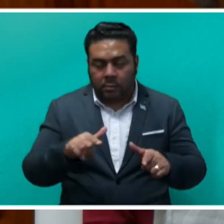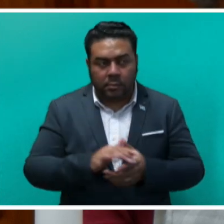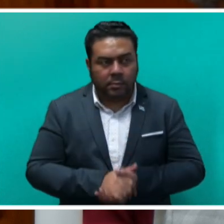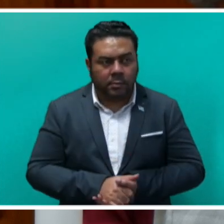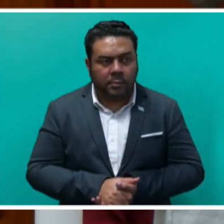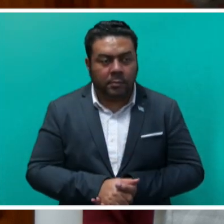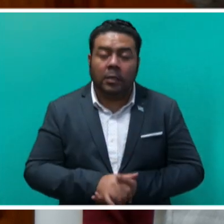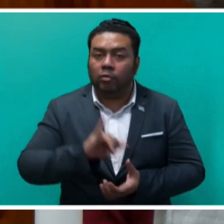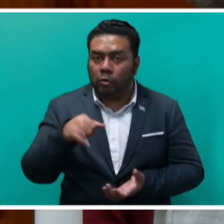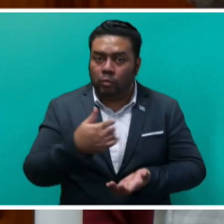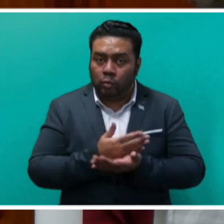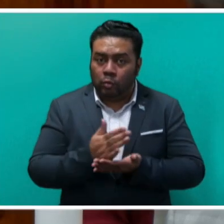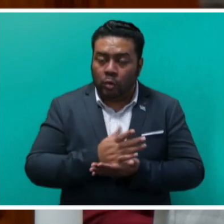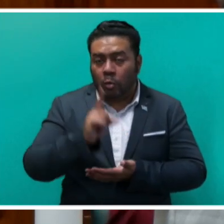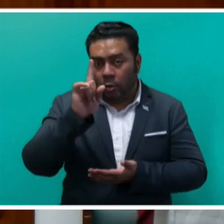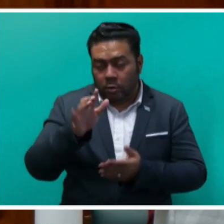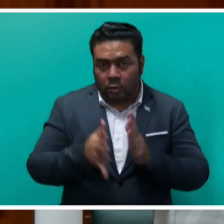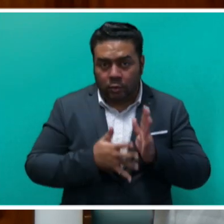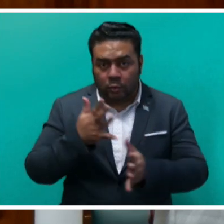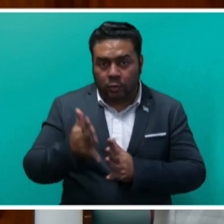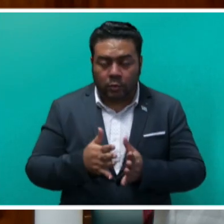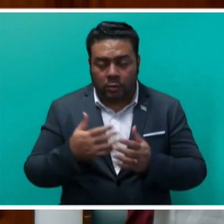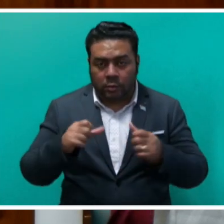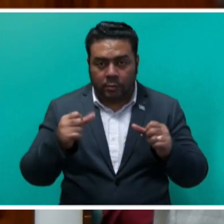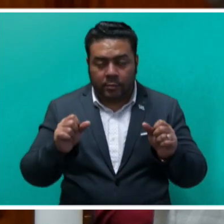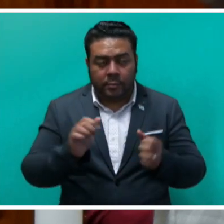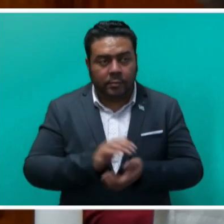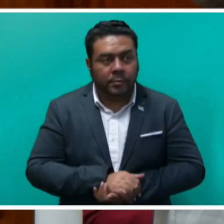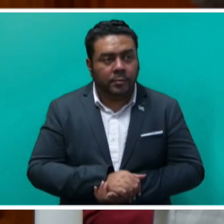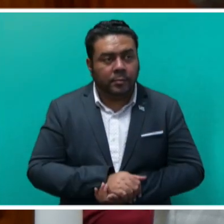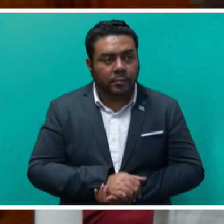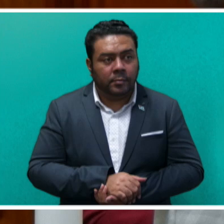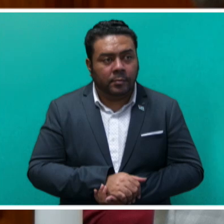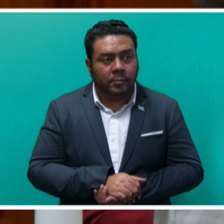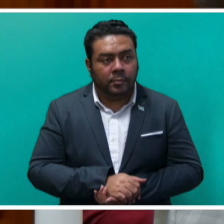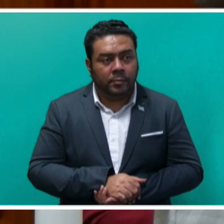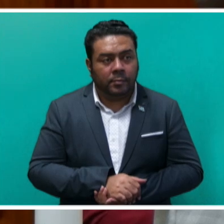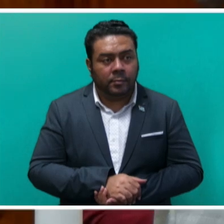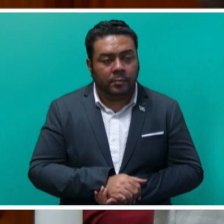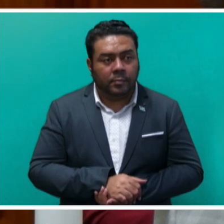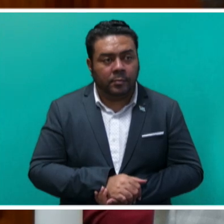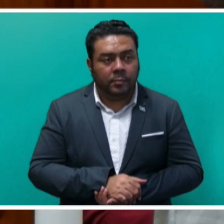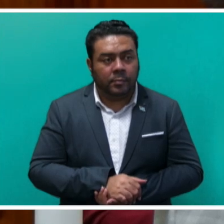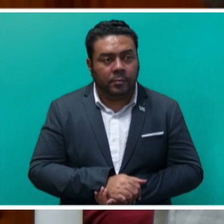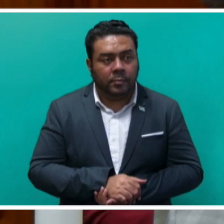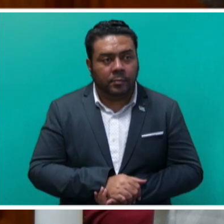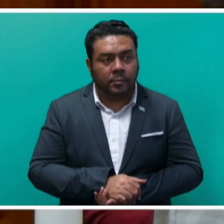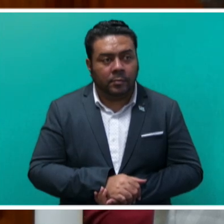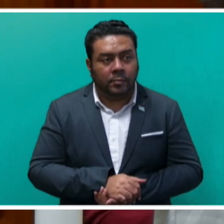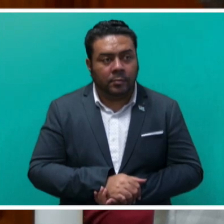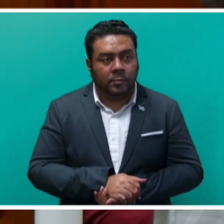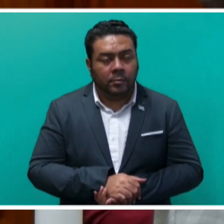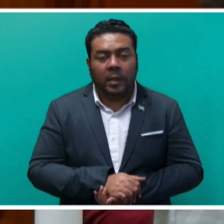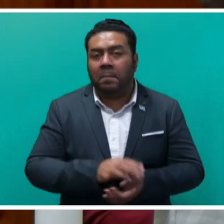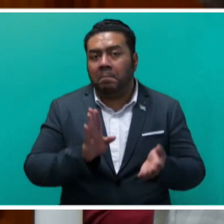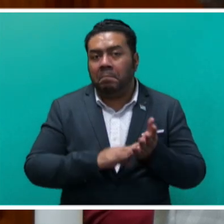just to share one story, successful story from the grants, and this is the case of Ms. Meena